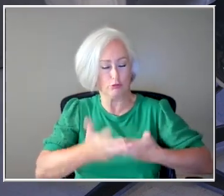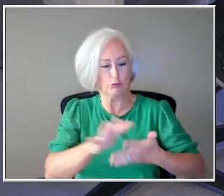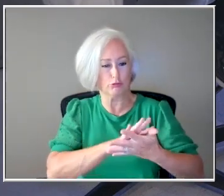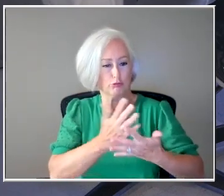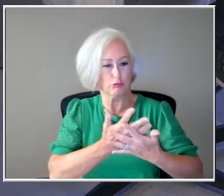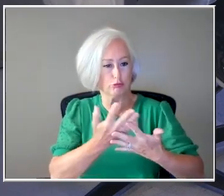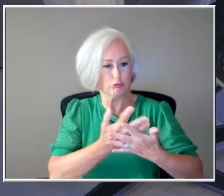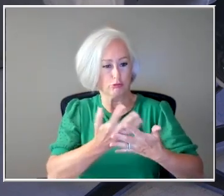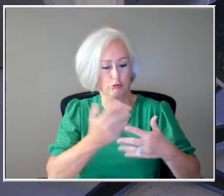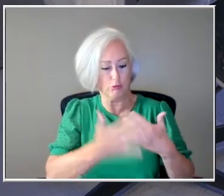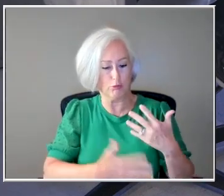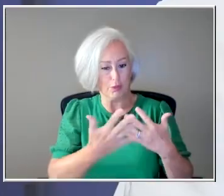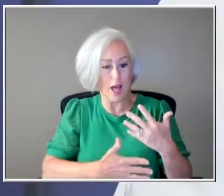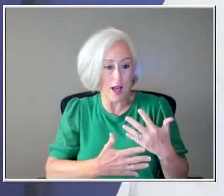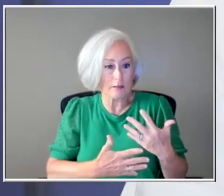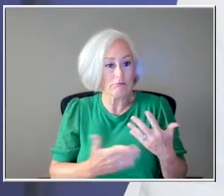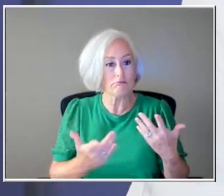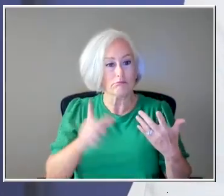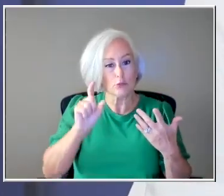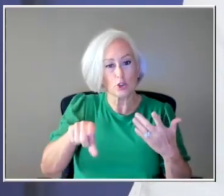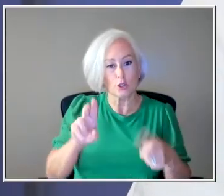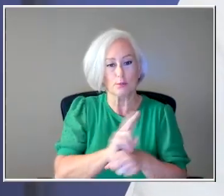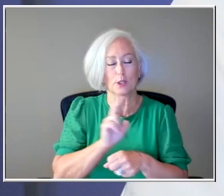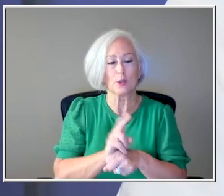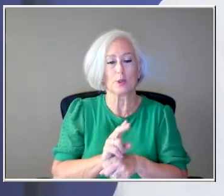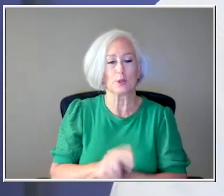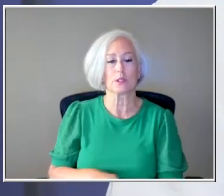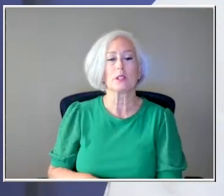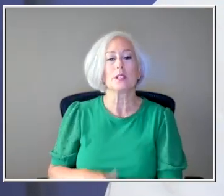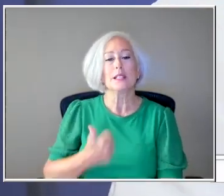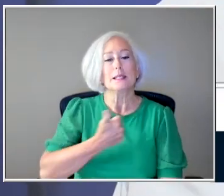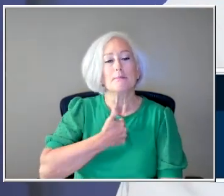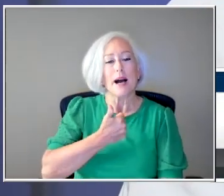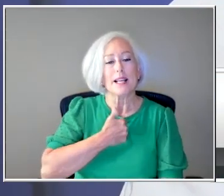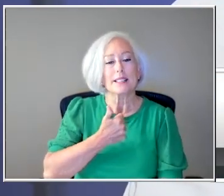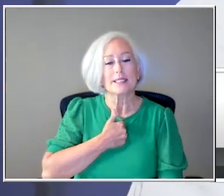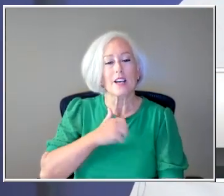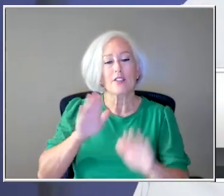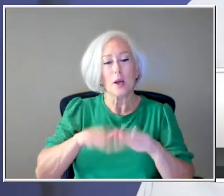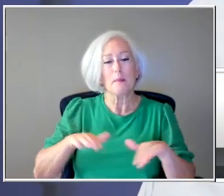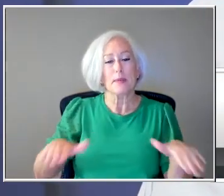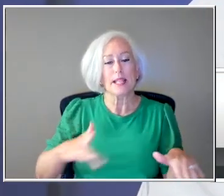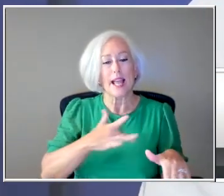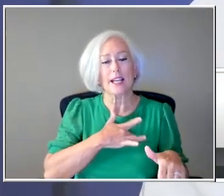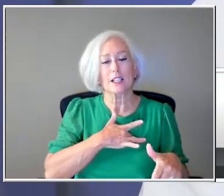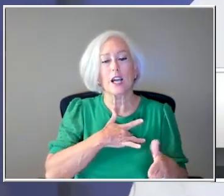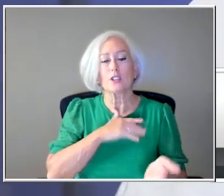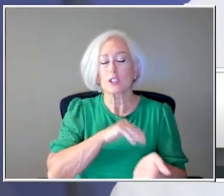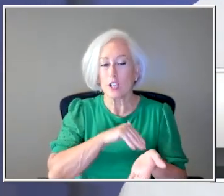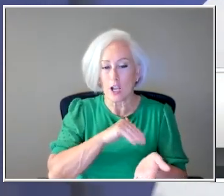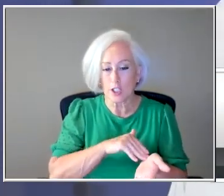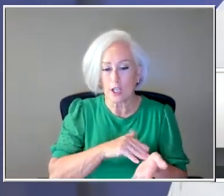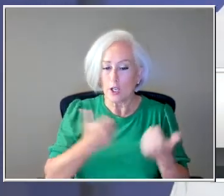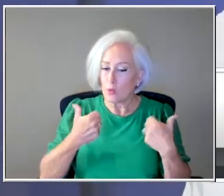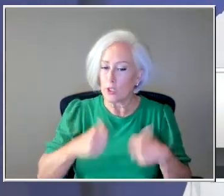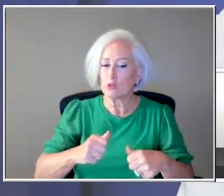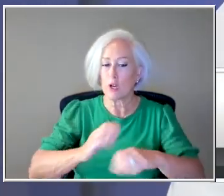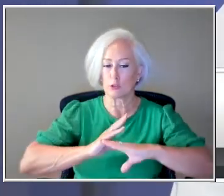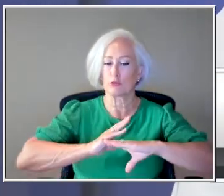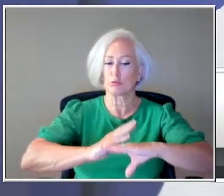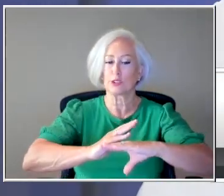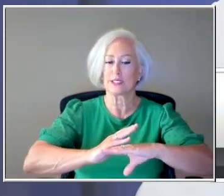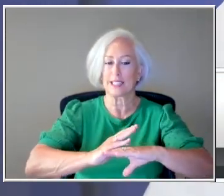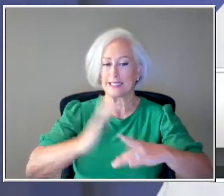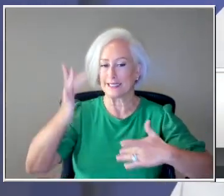As a pediatric cardiologist, one of our goals is to try to prevent disease. We take care of babies and